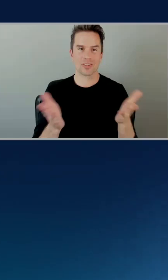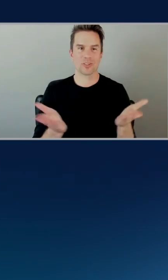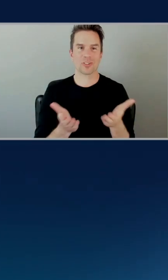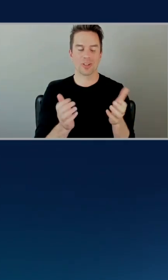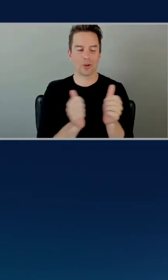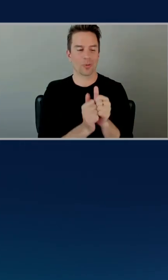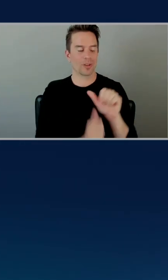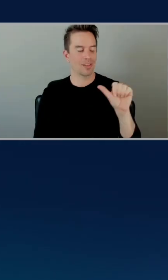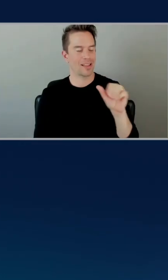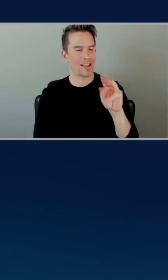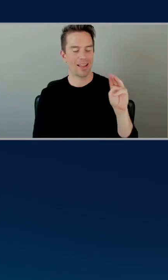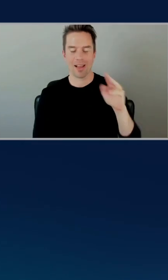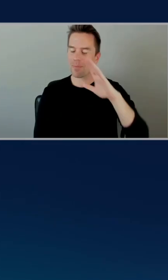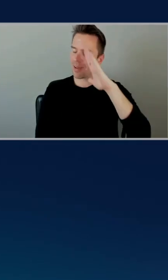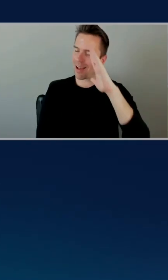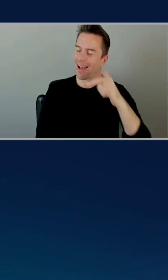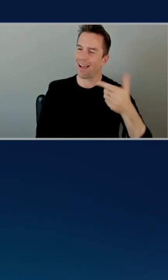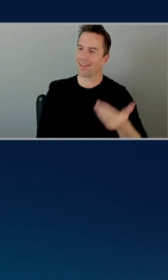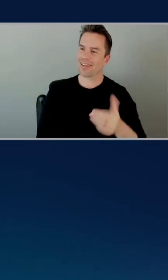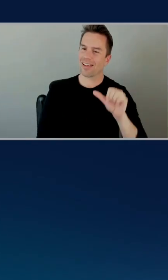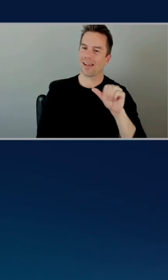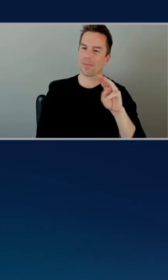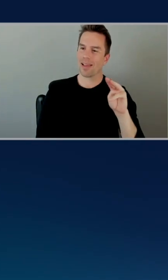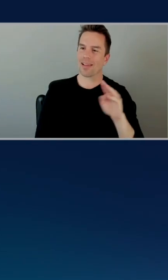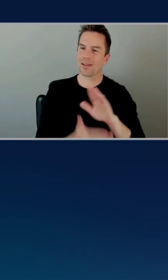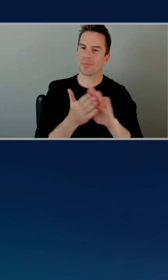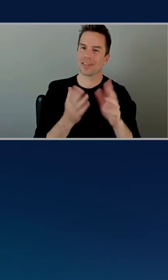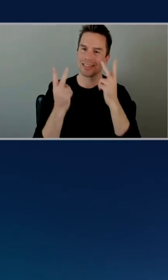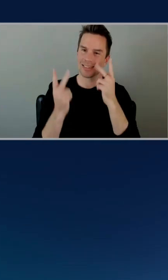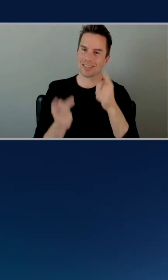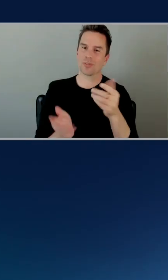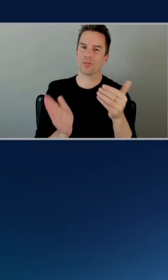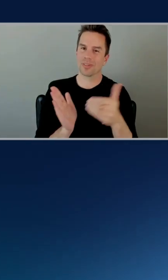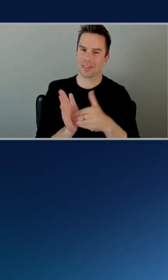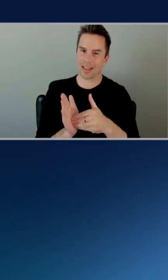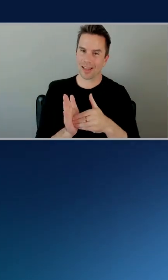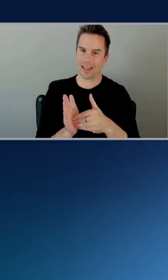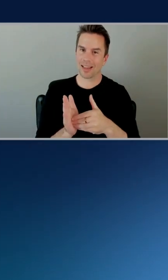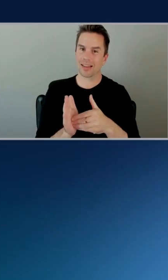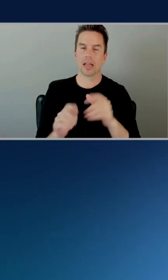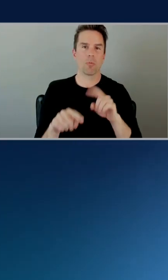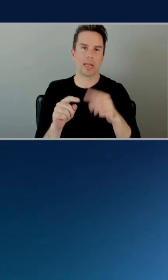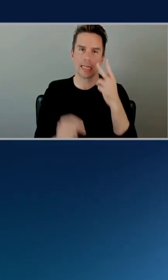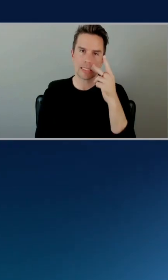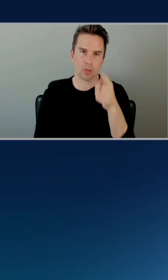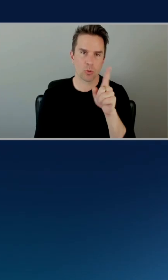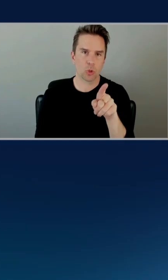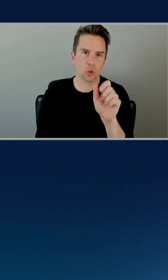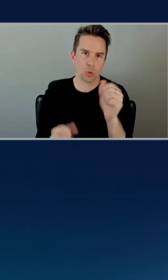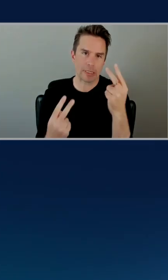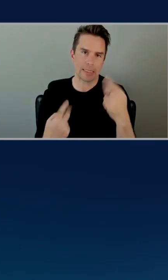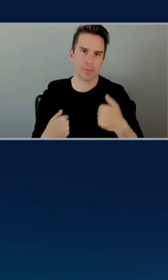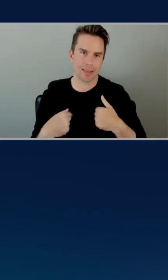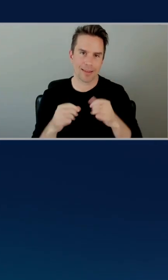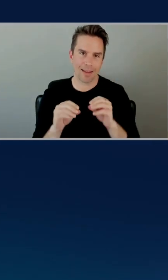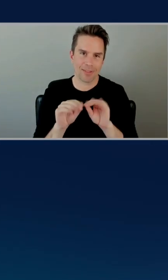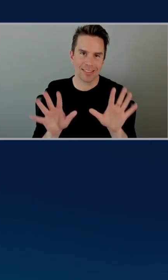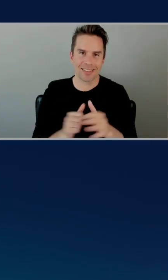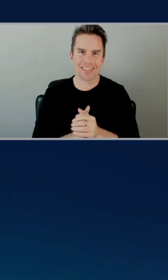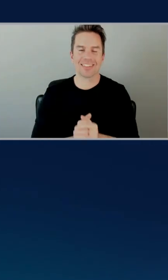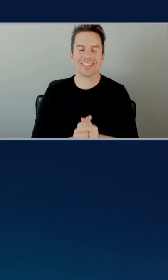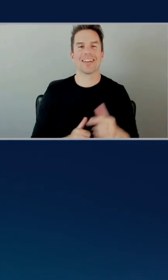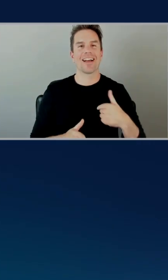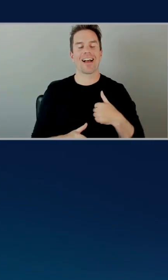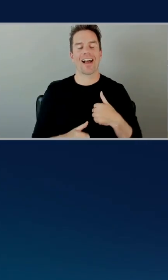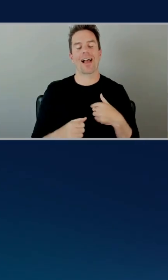AM Grabelny. Nice to see you all again. I can't see you. You can see me. I'm a developer advocate here at AWS, and